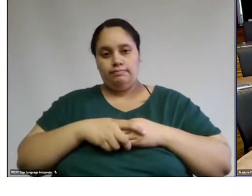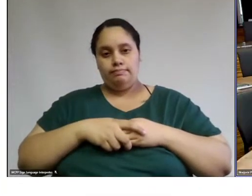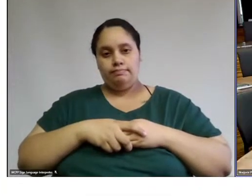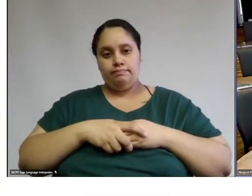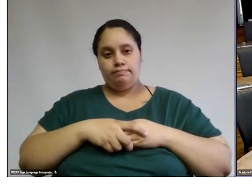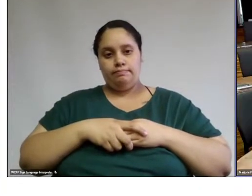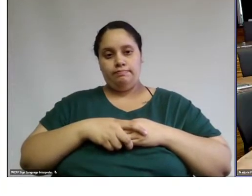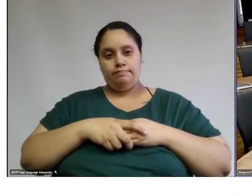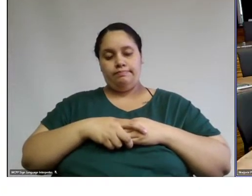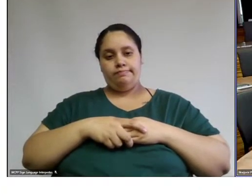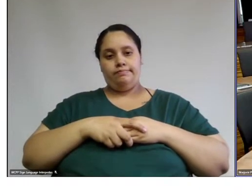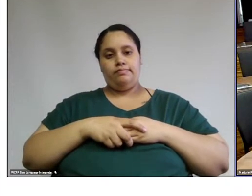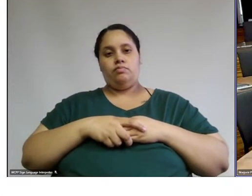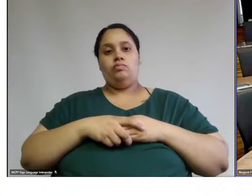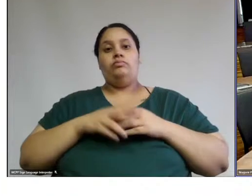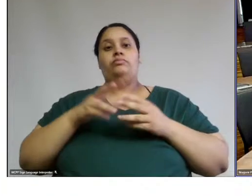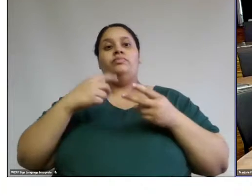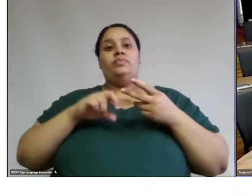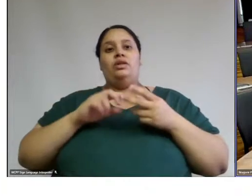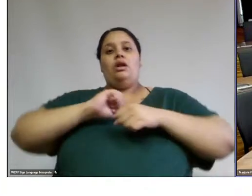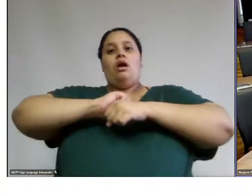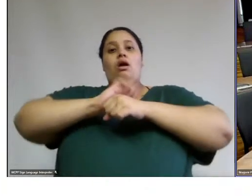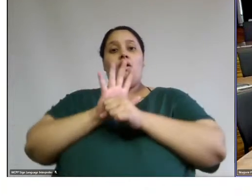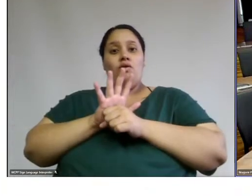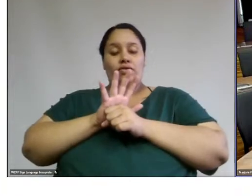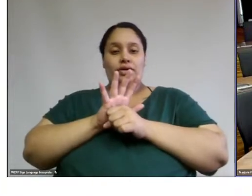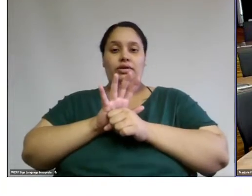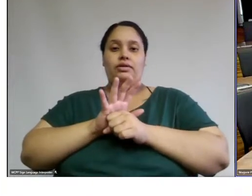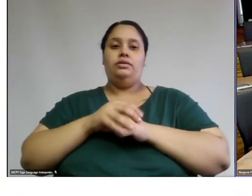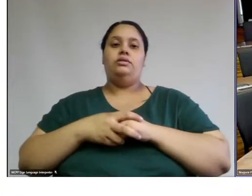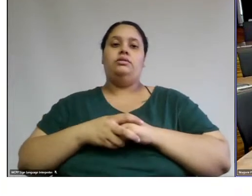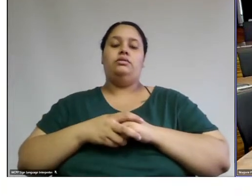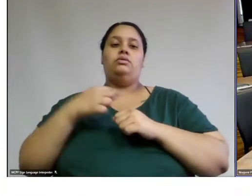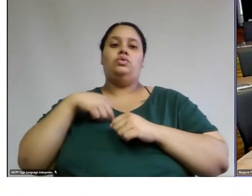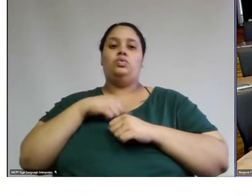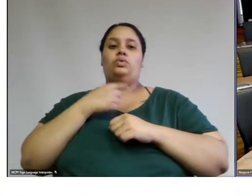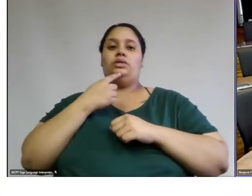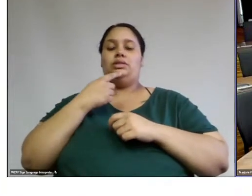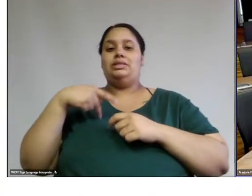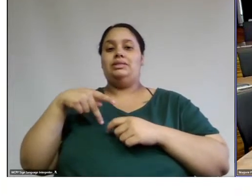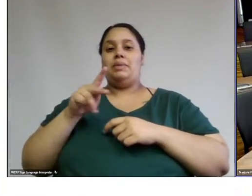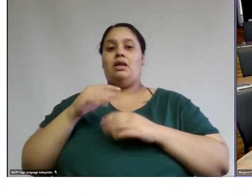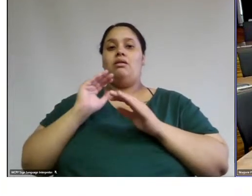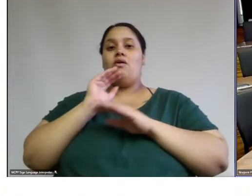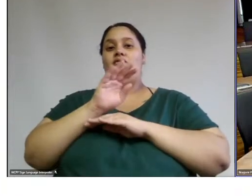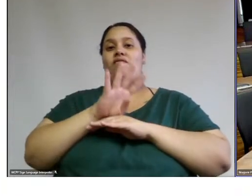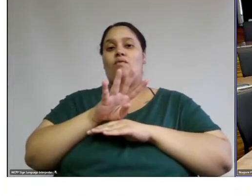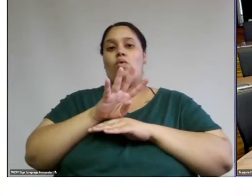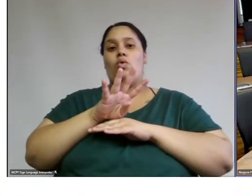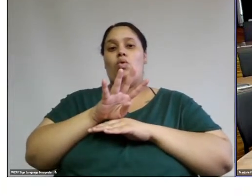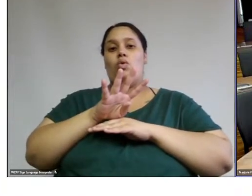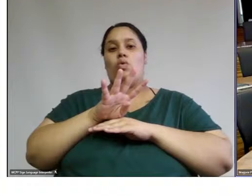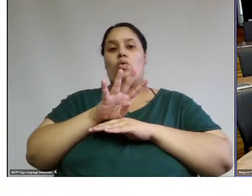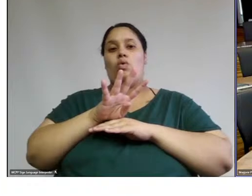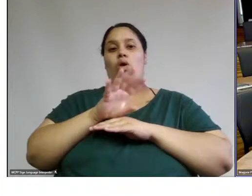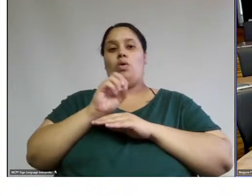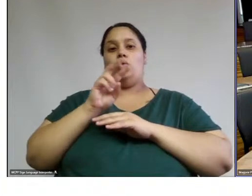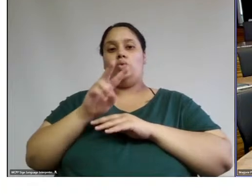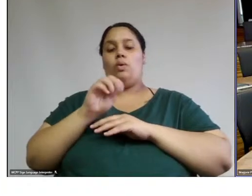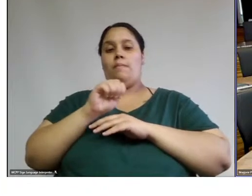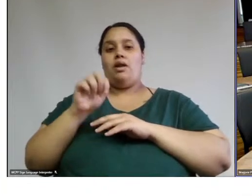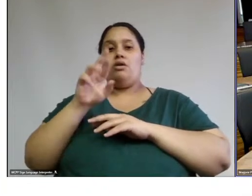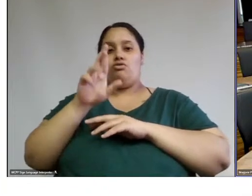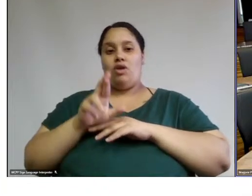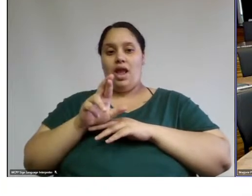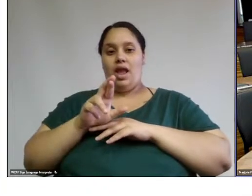care of that through the COVID pandemic, we spent about 452 million rand on the procuring